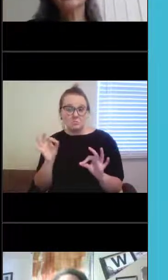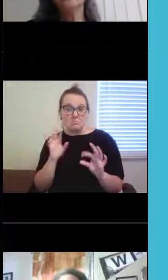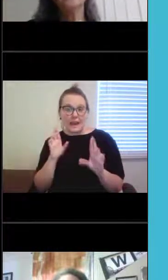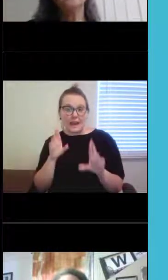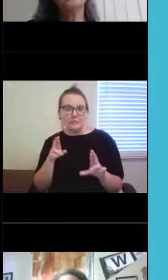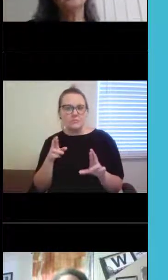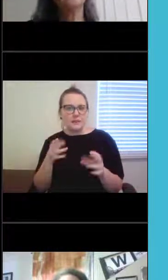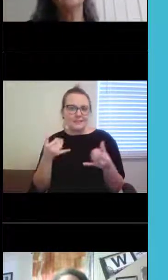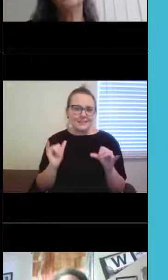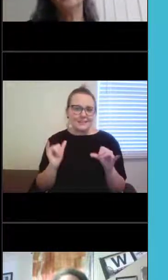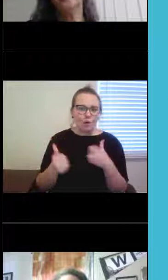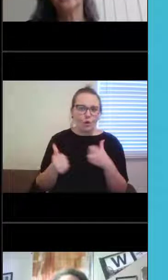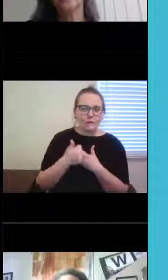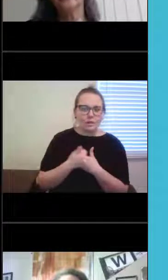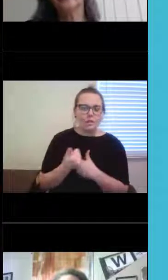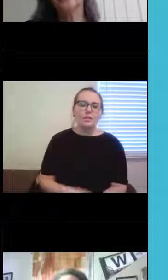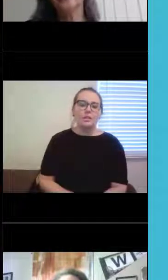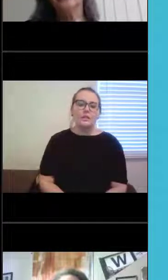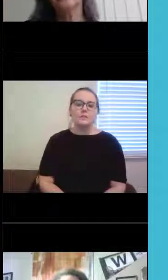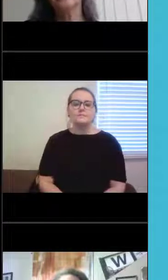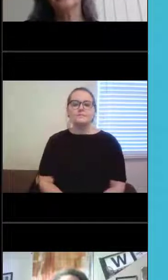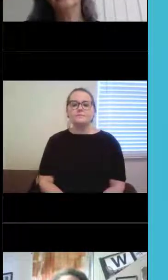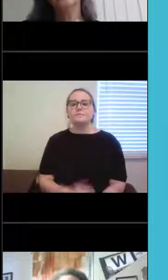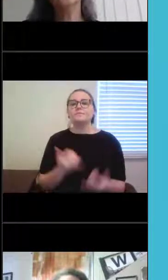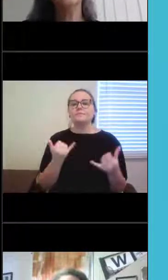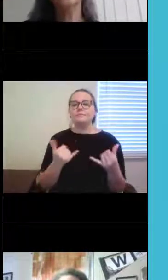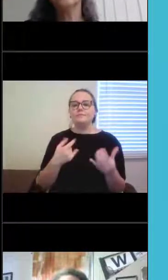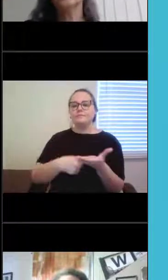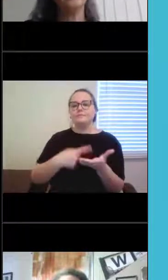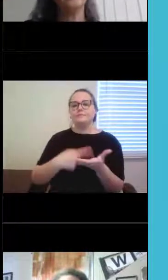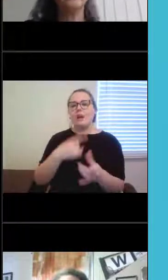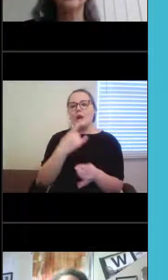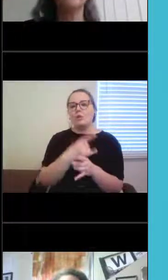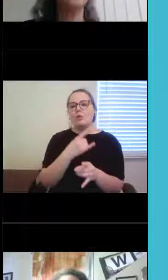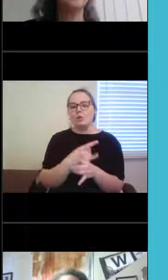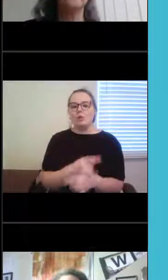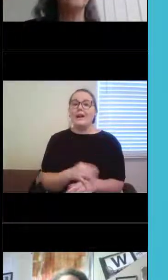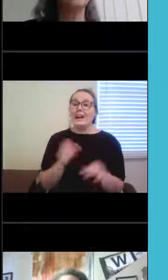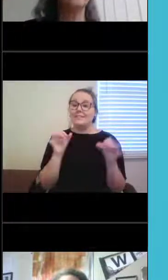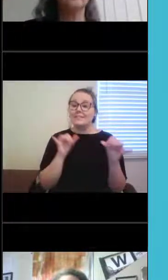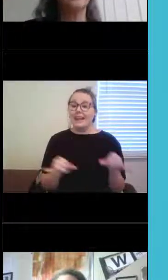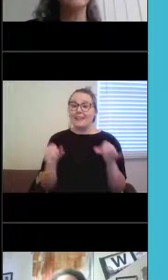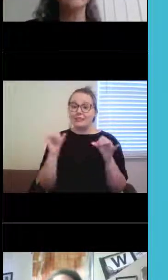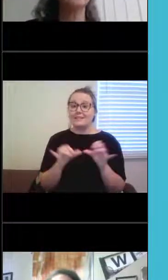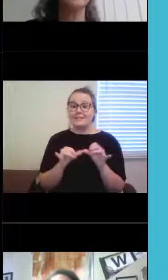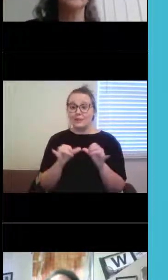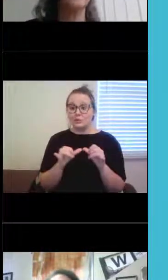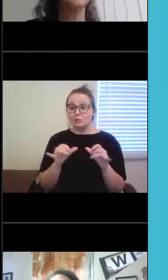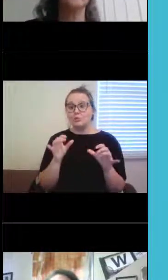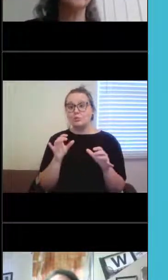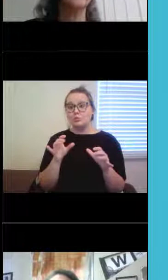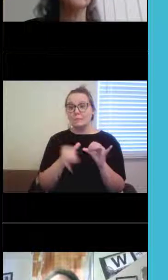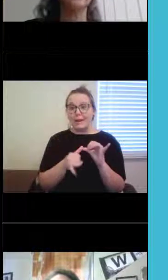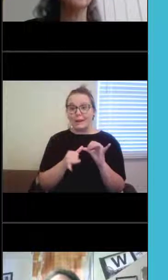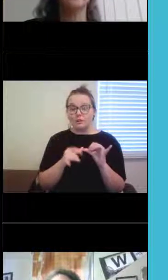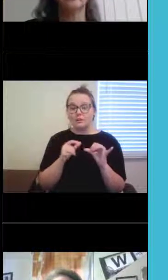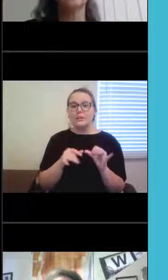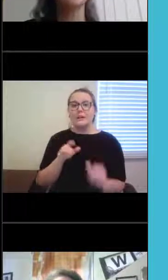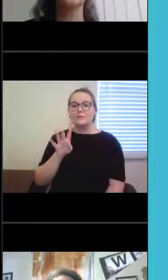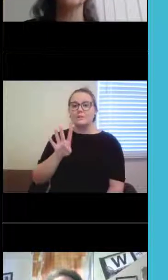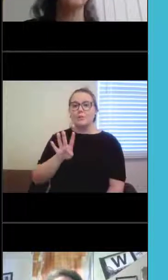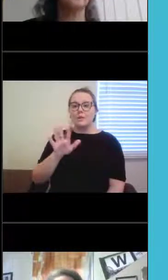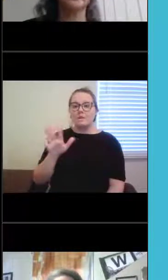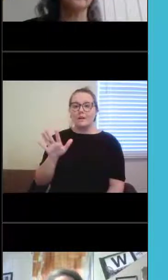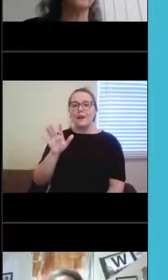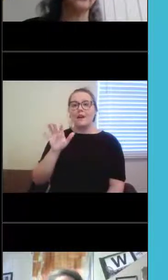So I'm going to move to talk a little bit about the alcohol piece. I have a standardized scale to measure these social reactions. By the way, it's 45 items